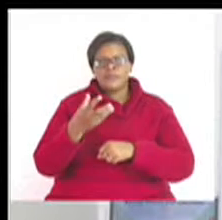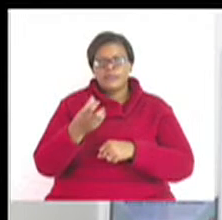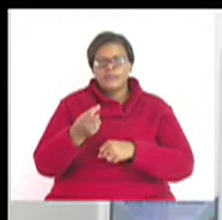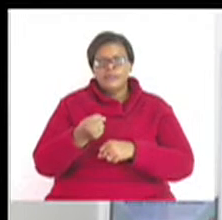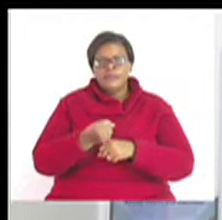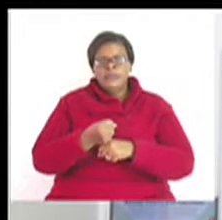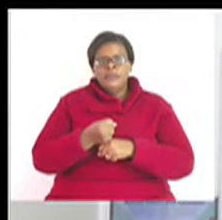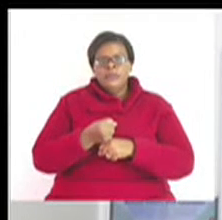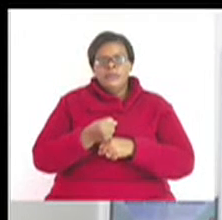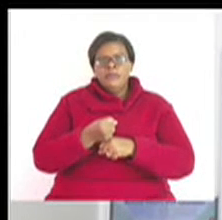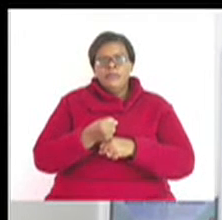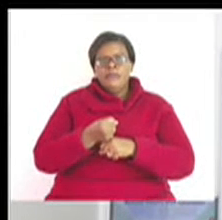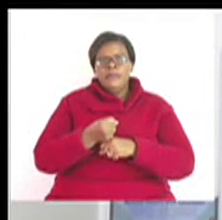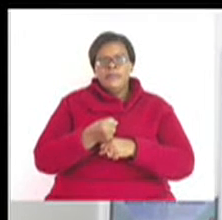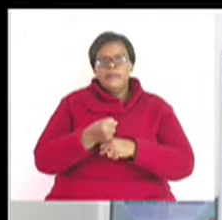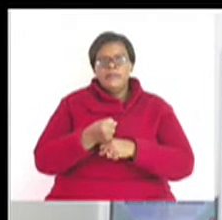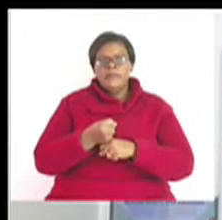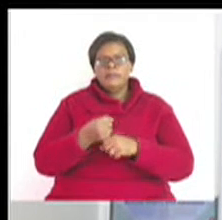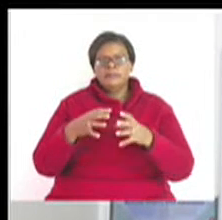composite